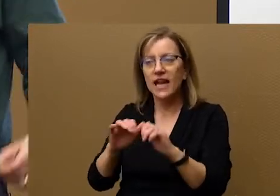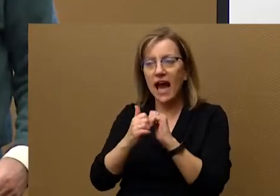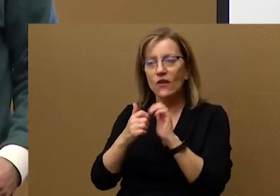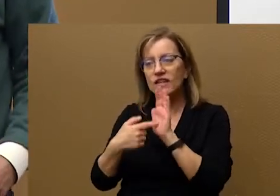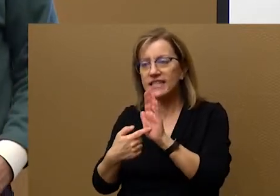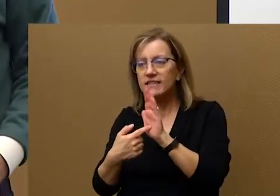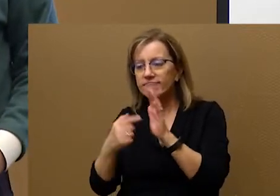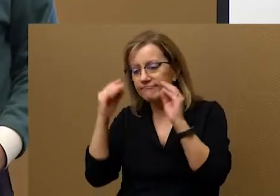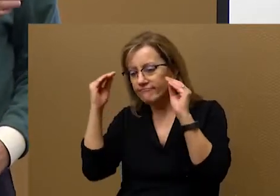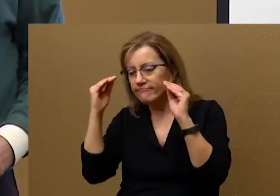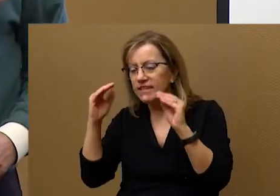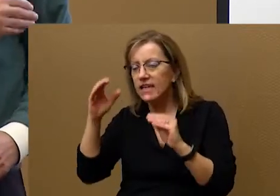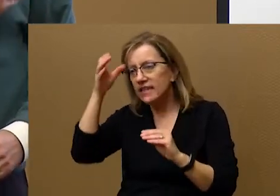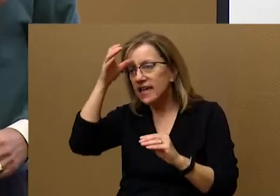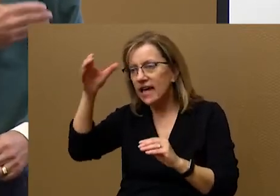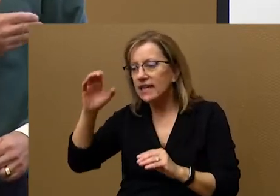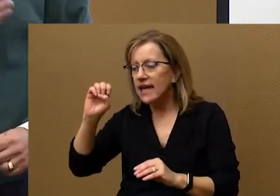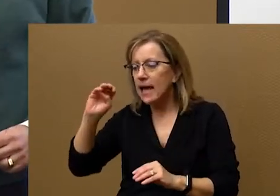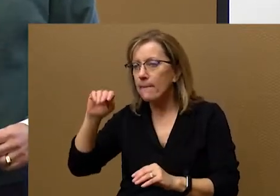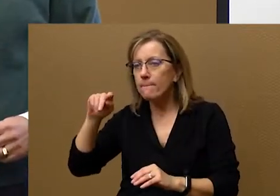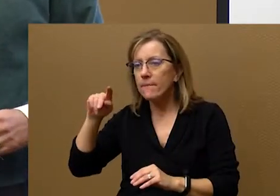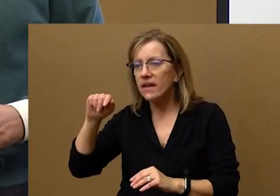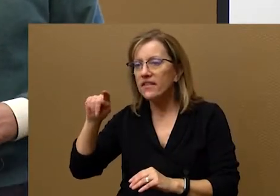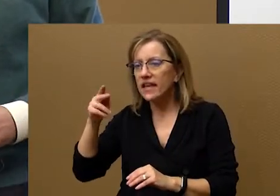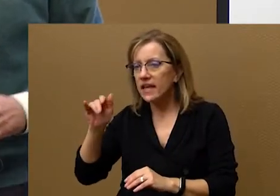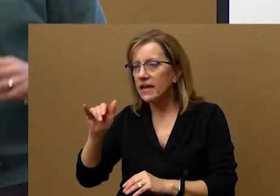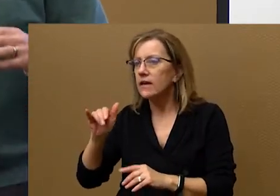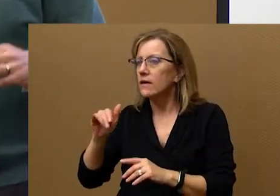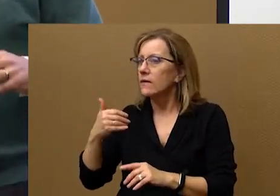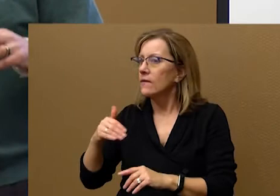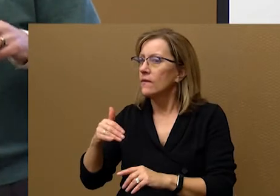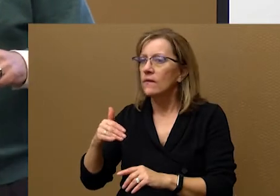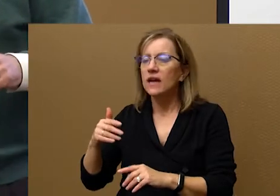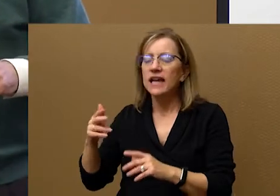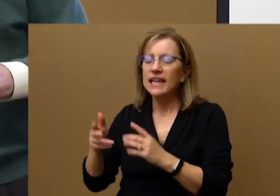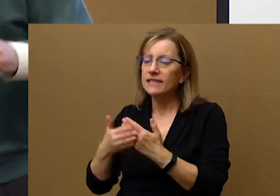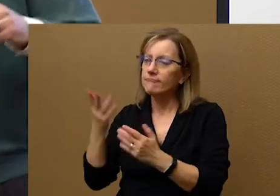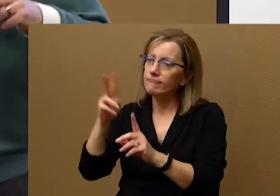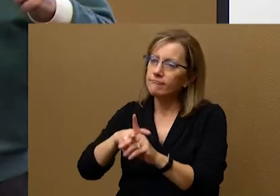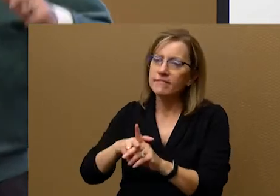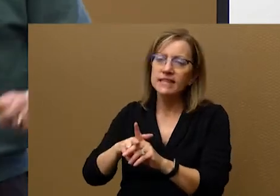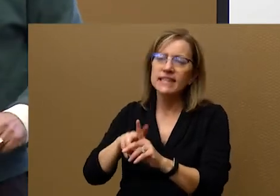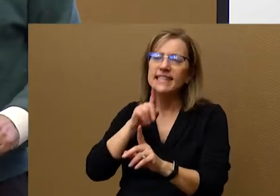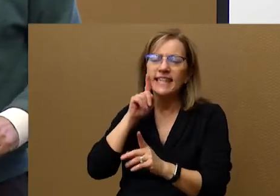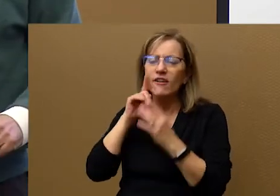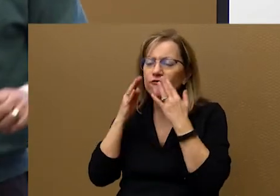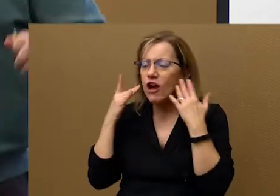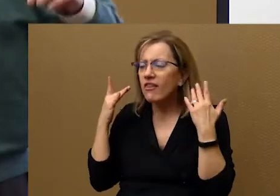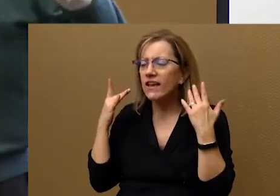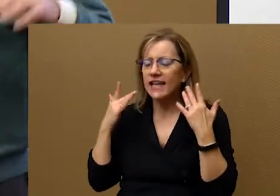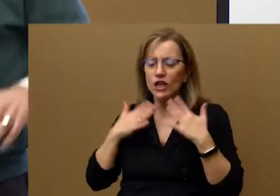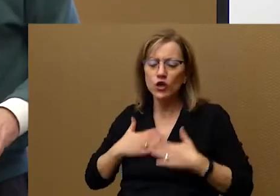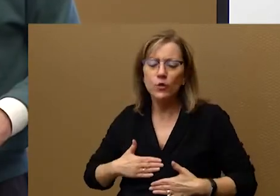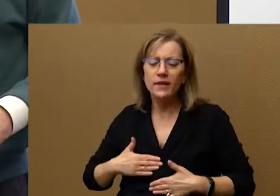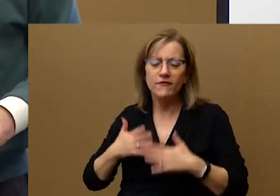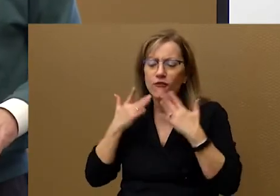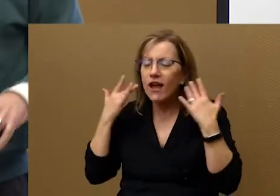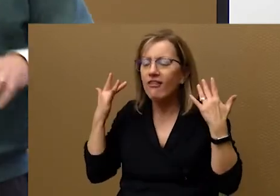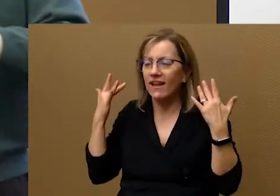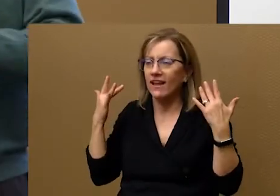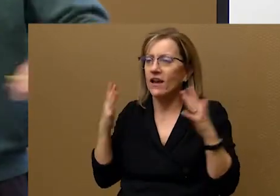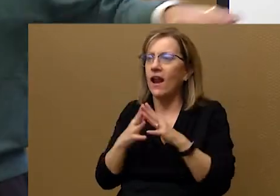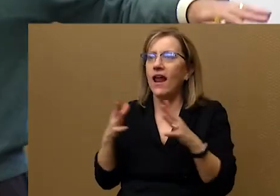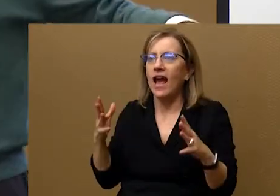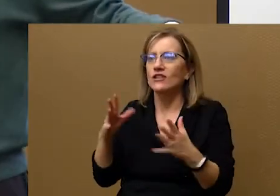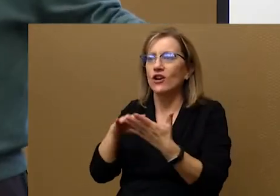know exactly what they're doing and how they're teaching the concept of empathy. Look at the method. It's very applicable. It's very